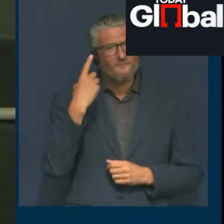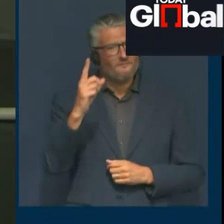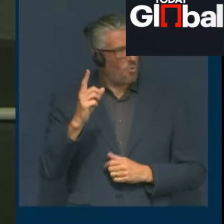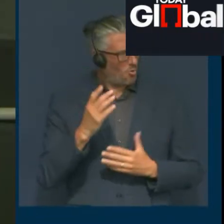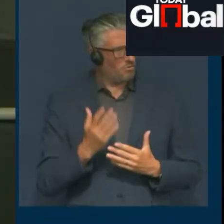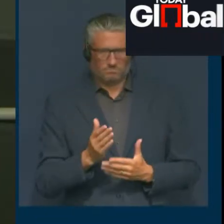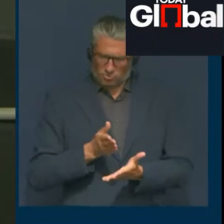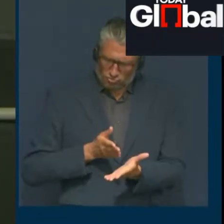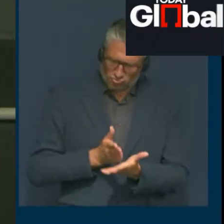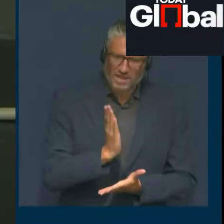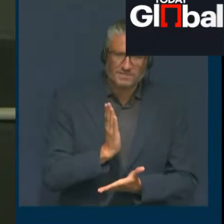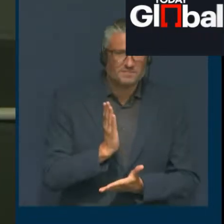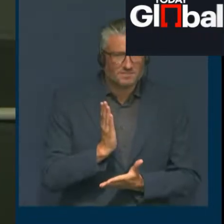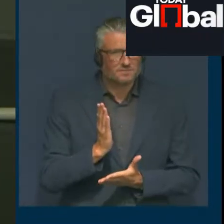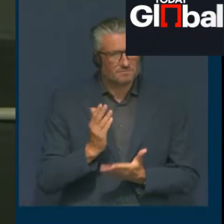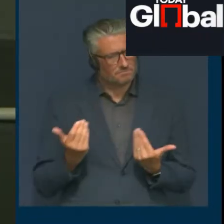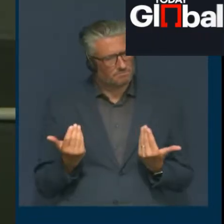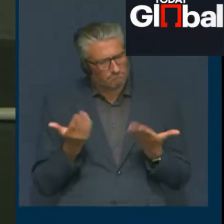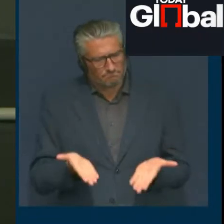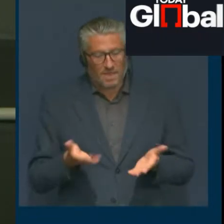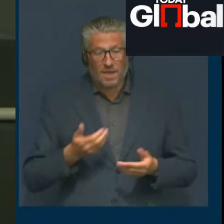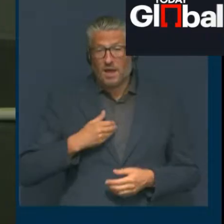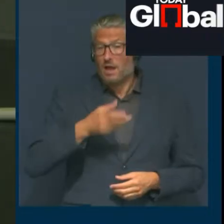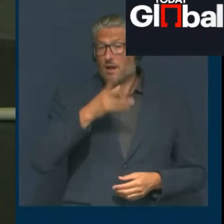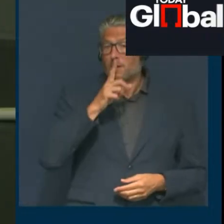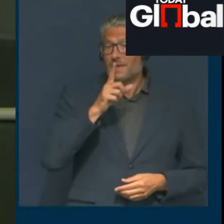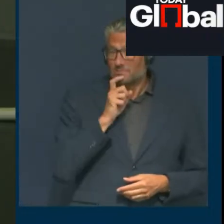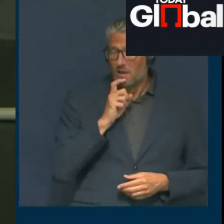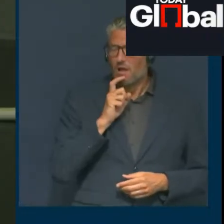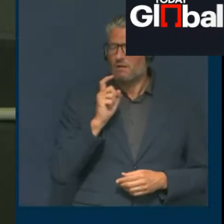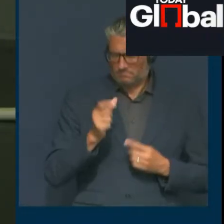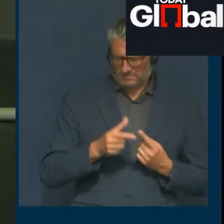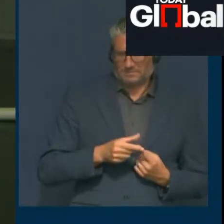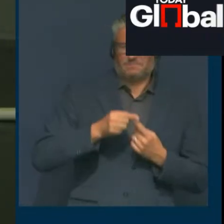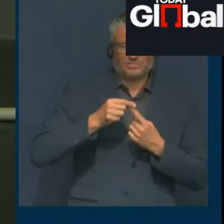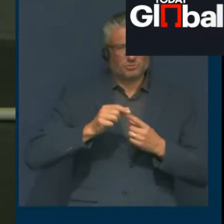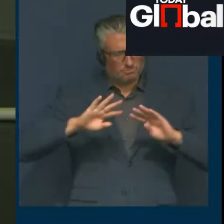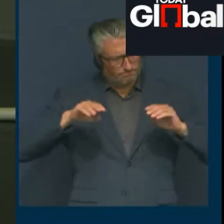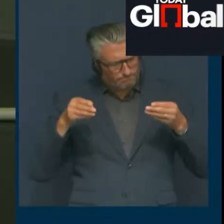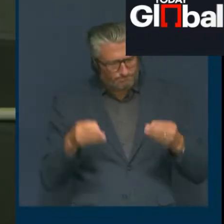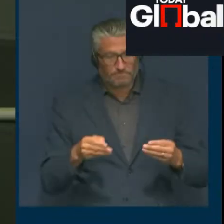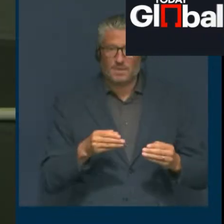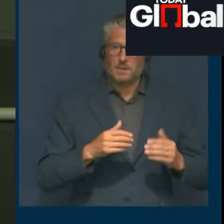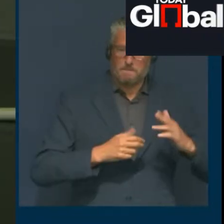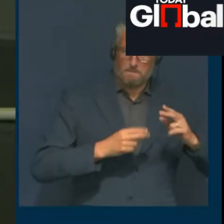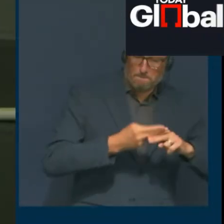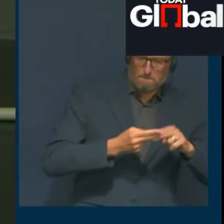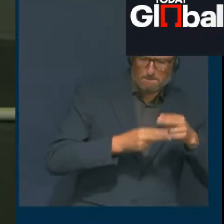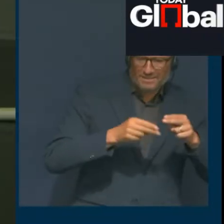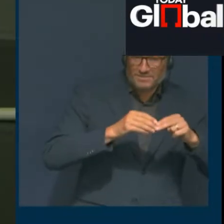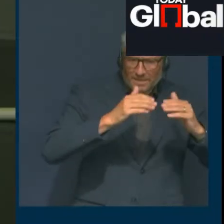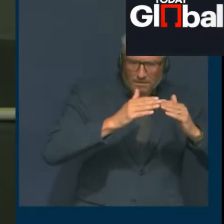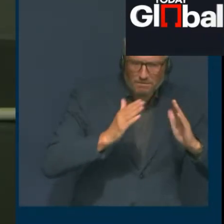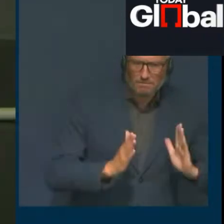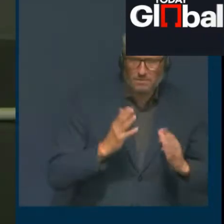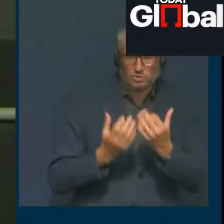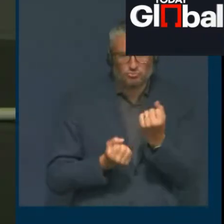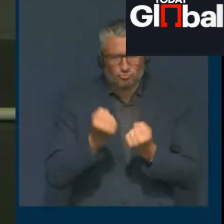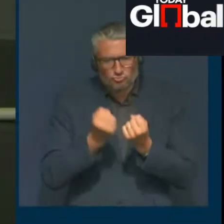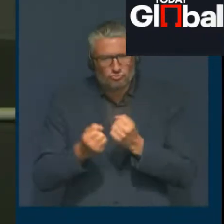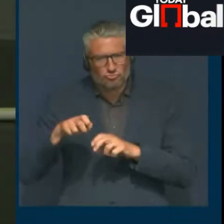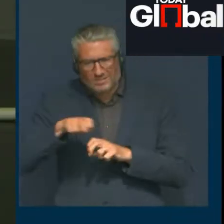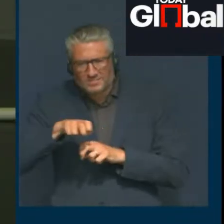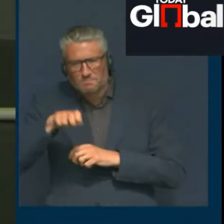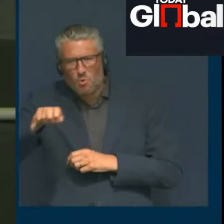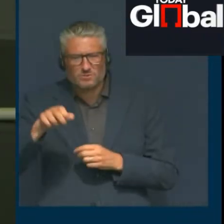attaches special importance to the accessibility of the built environment, means of transportation, information and communication, the digital